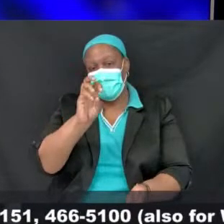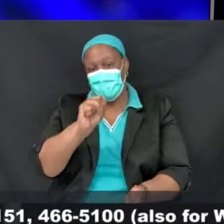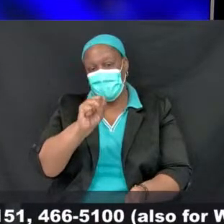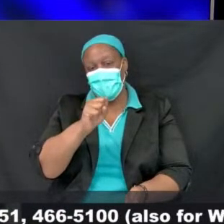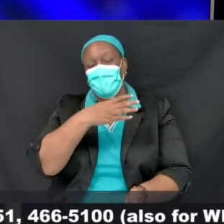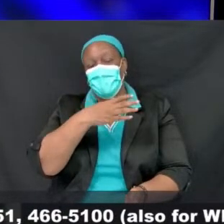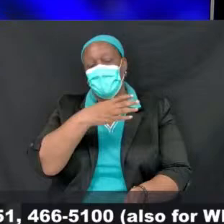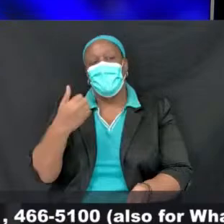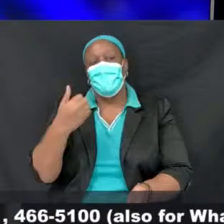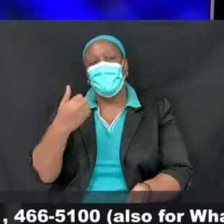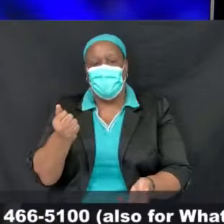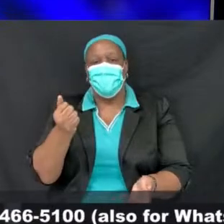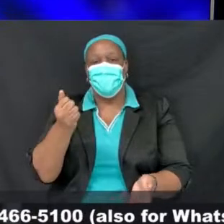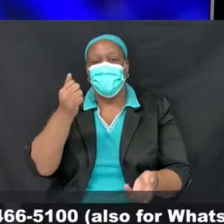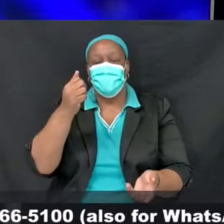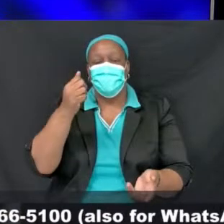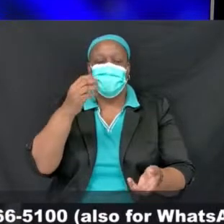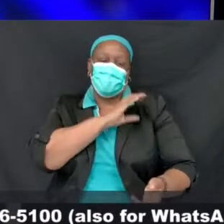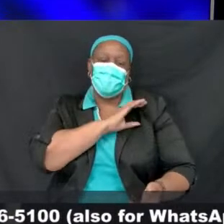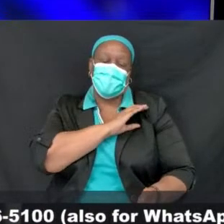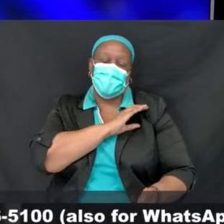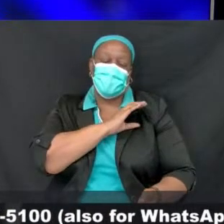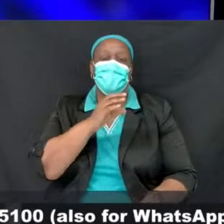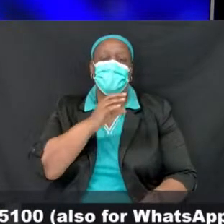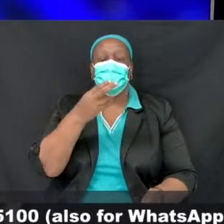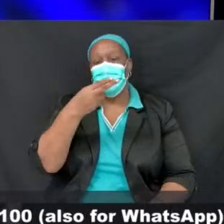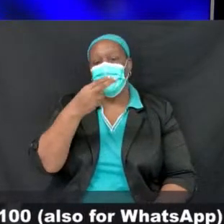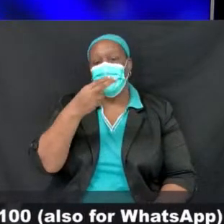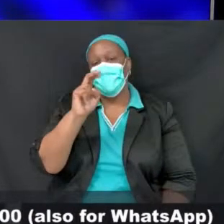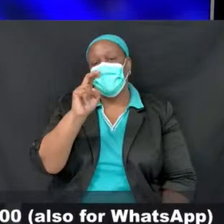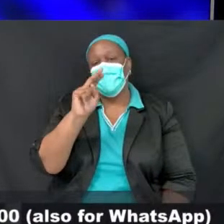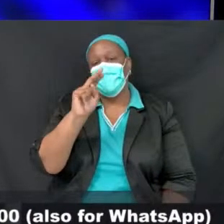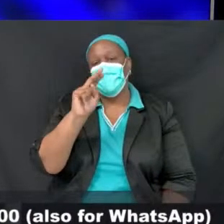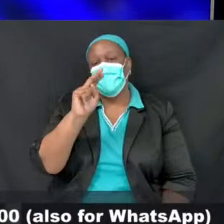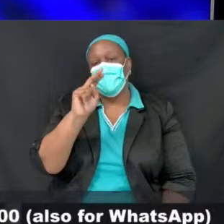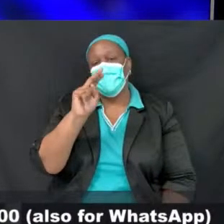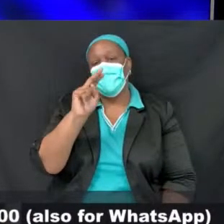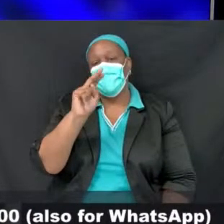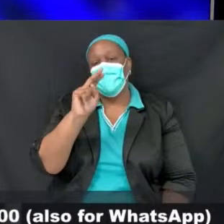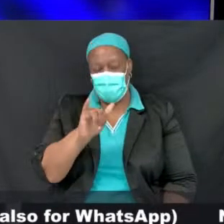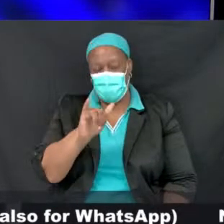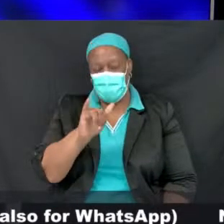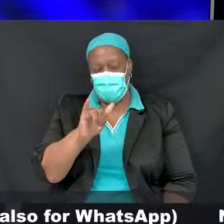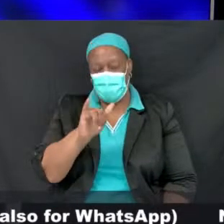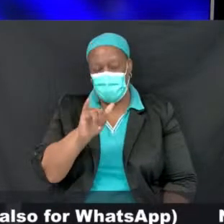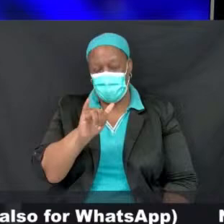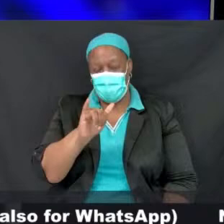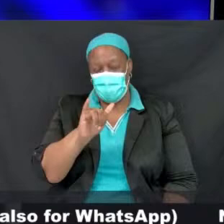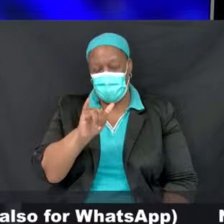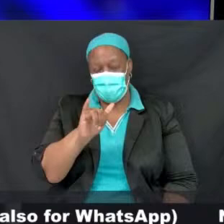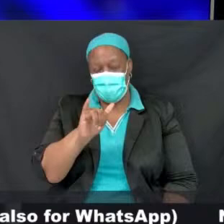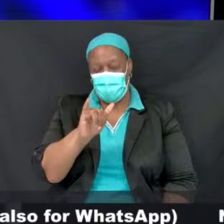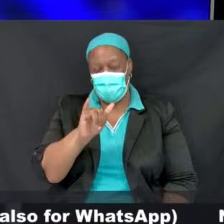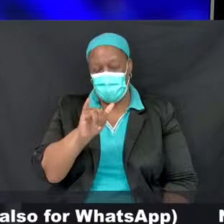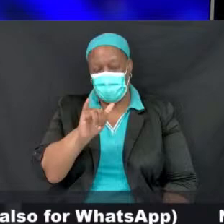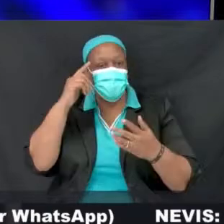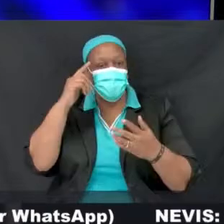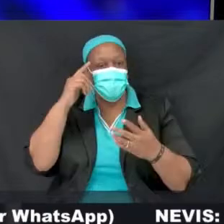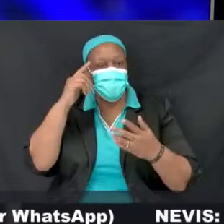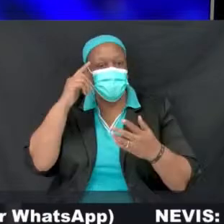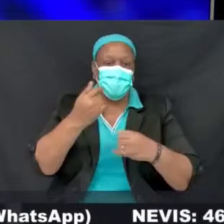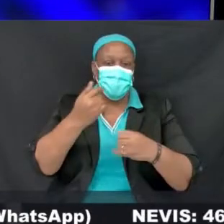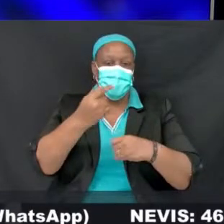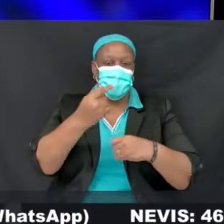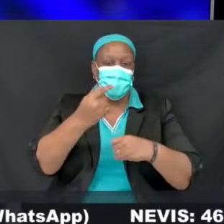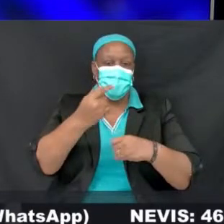I also recognize Dr. Cameron Wilkinson. He is always here, and we thank him very much. He had no question to